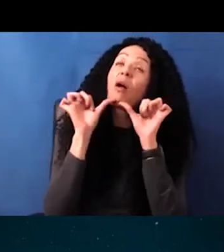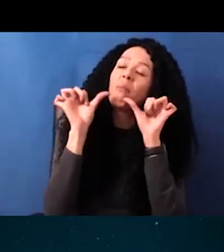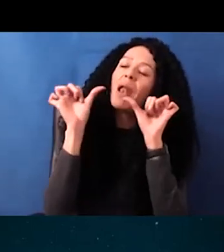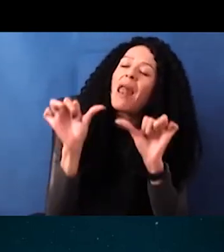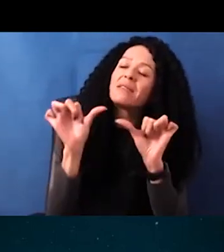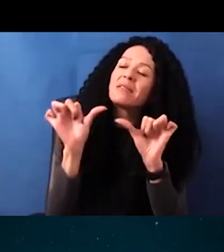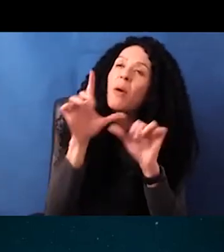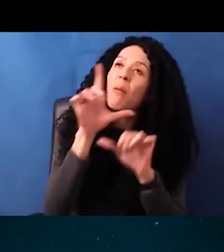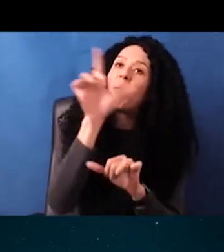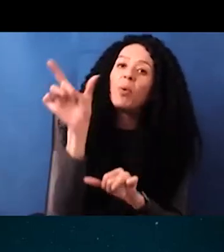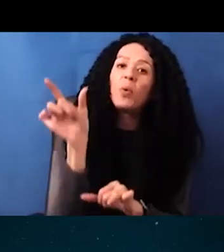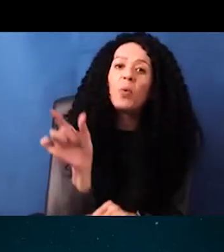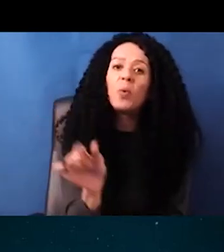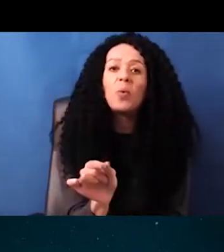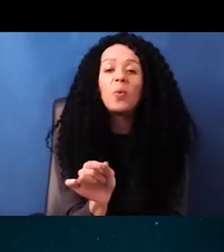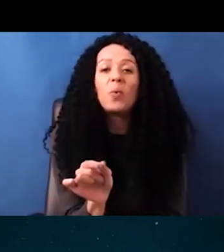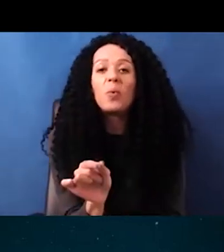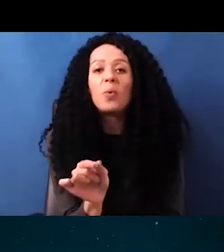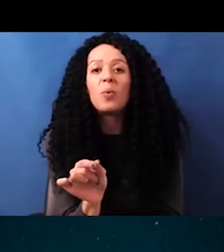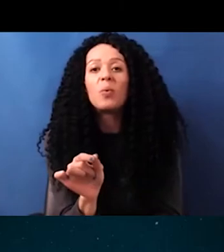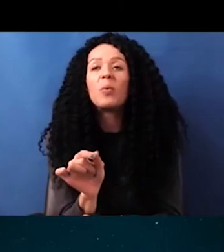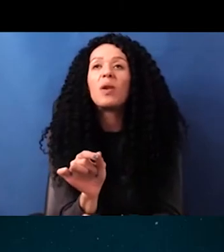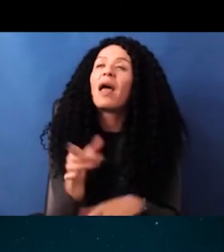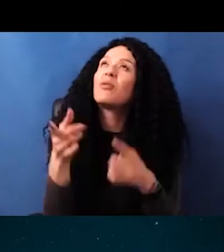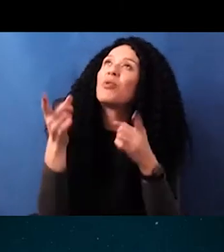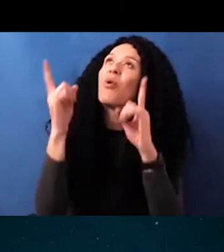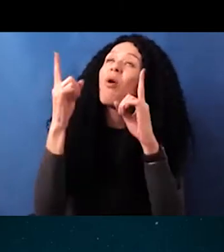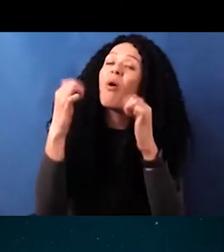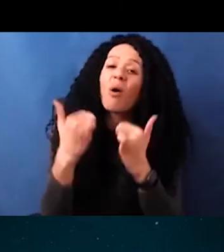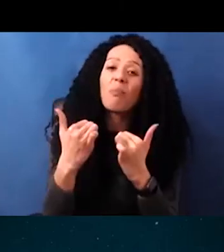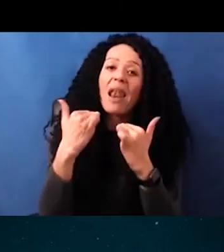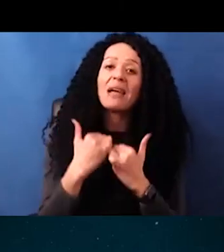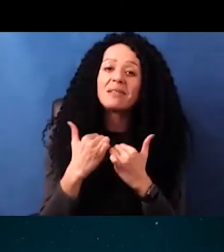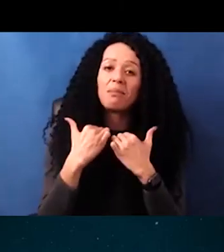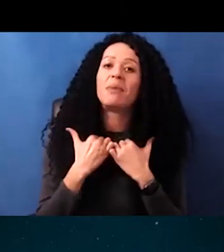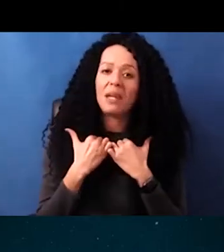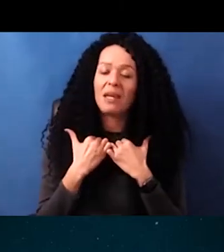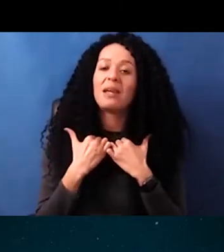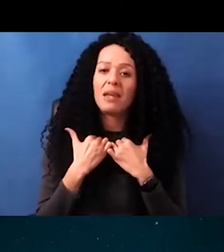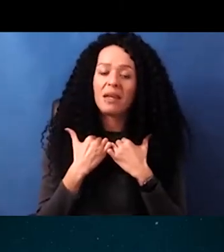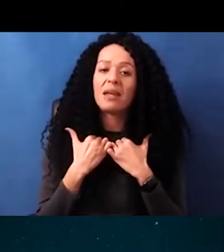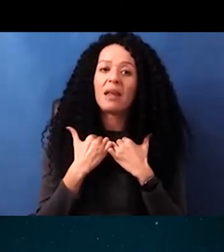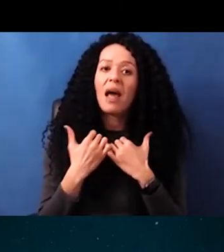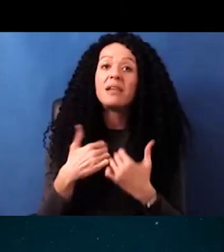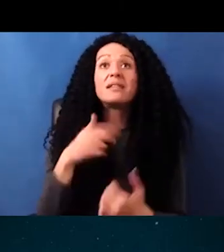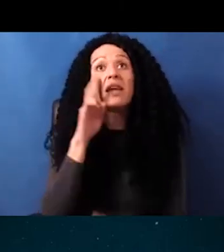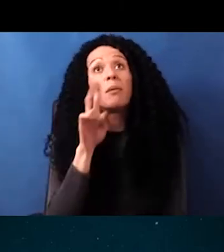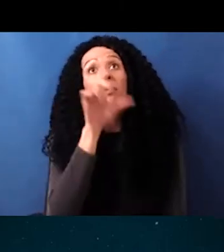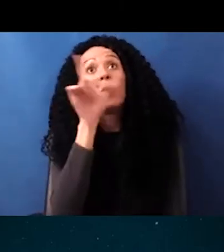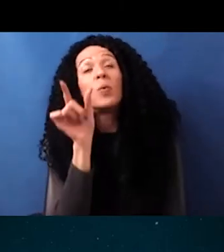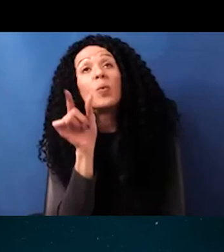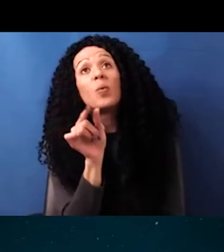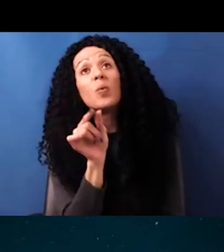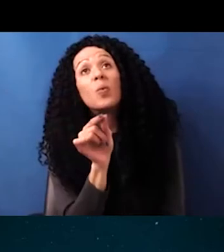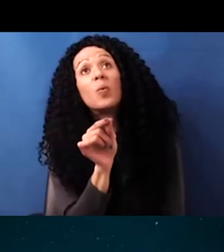God bless the moon, and the moon sees me. God bless me. God